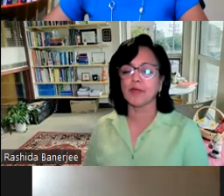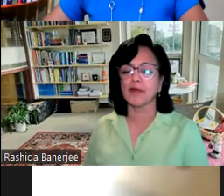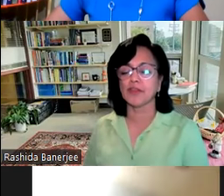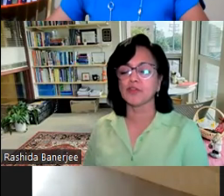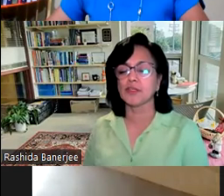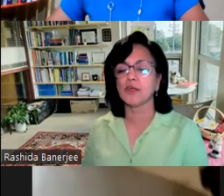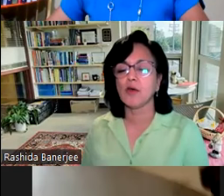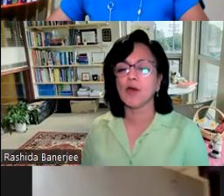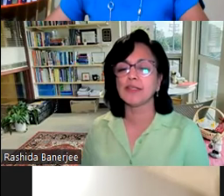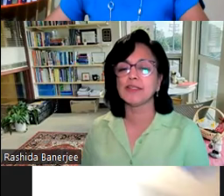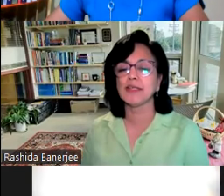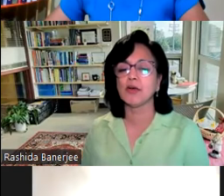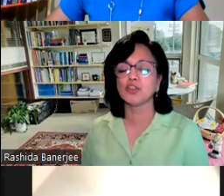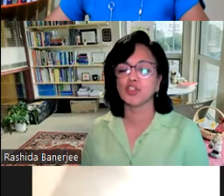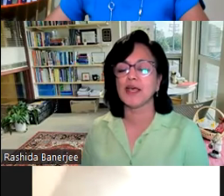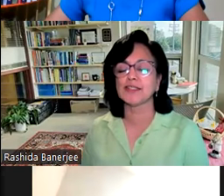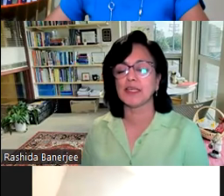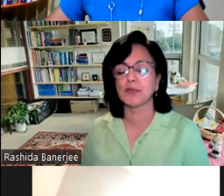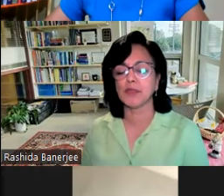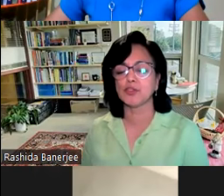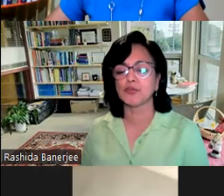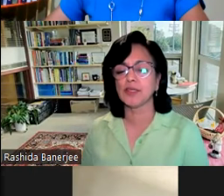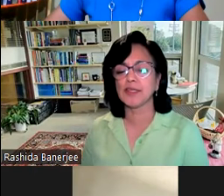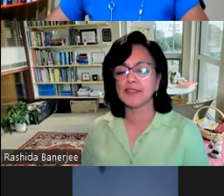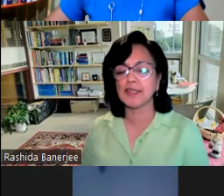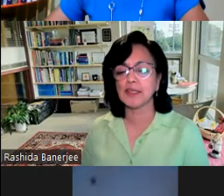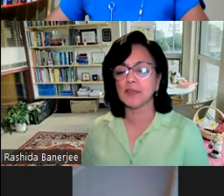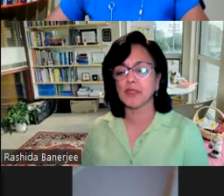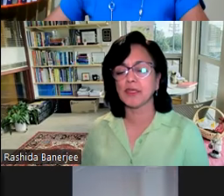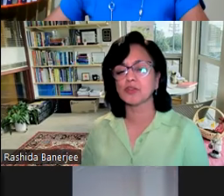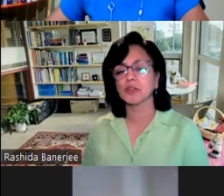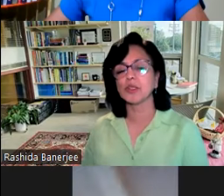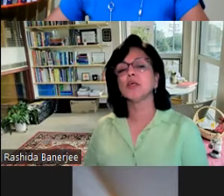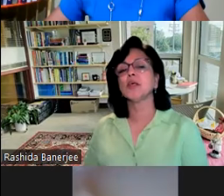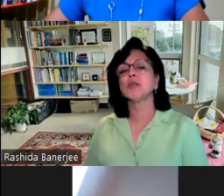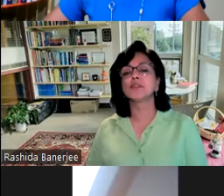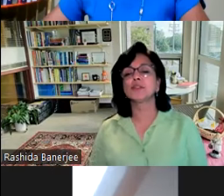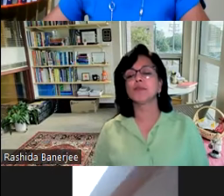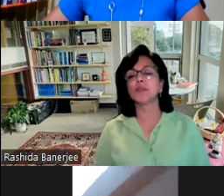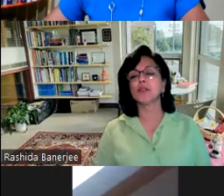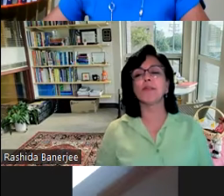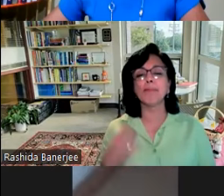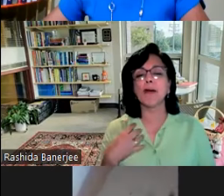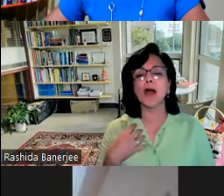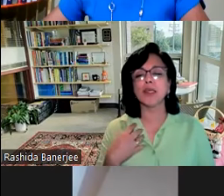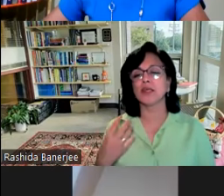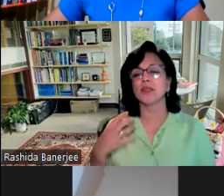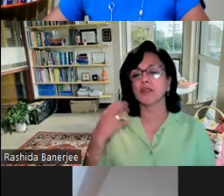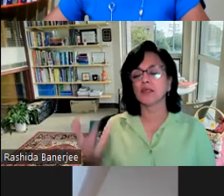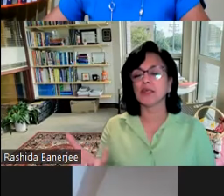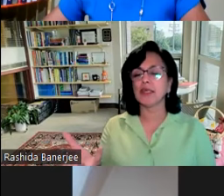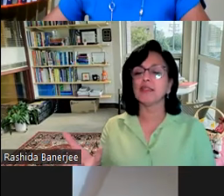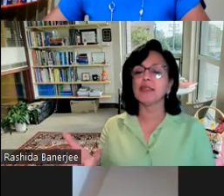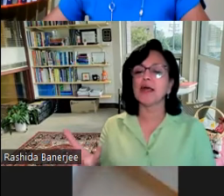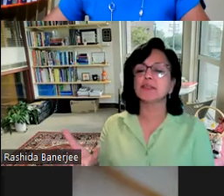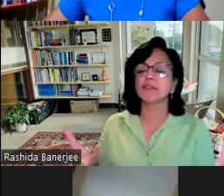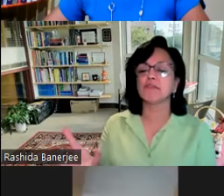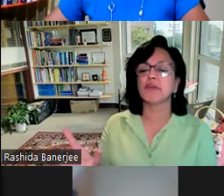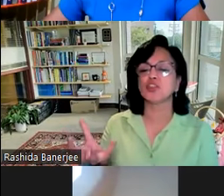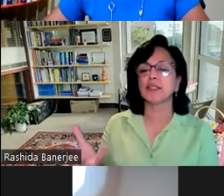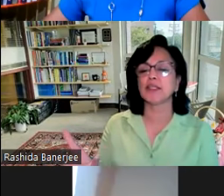I'm having to take. Why is he or she asking me to take that medication? So, similarly, my buy in